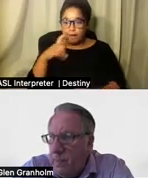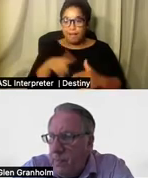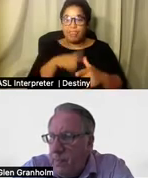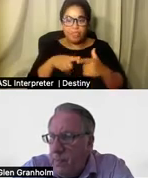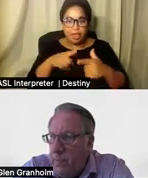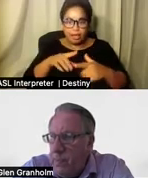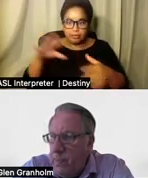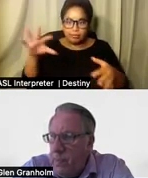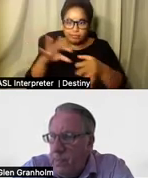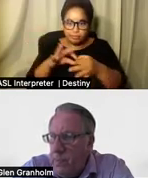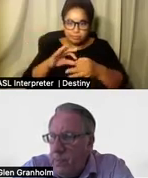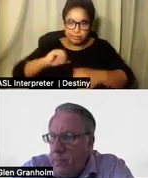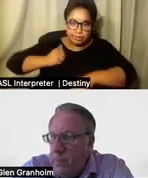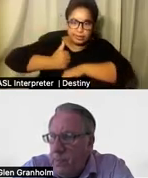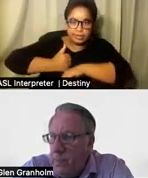straps.